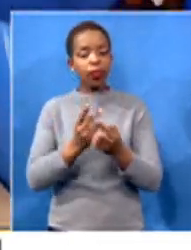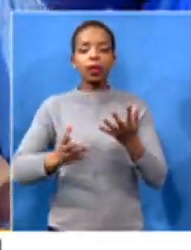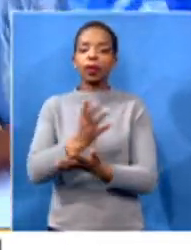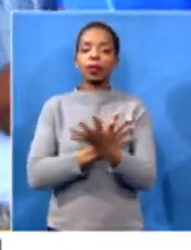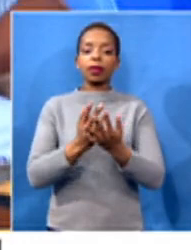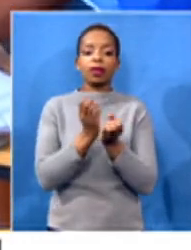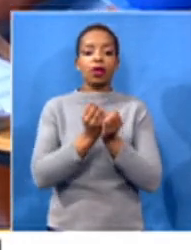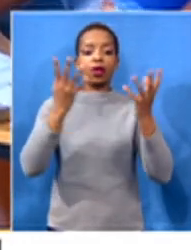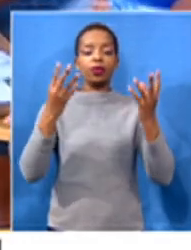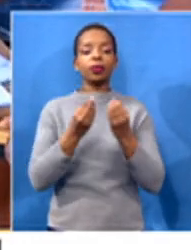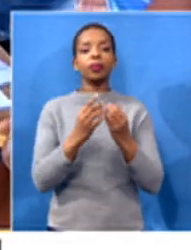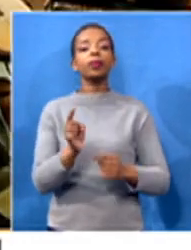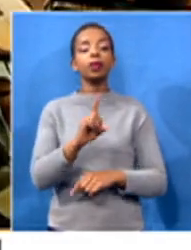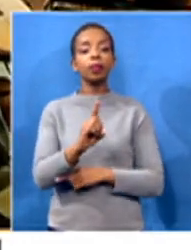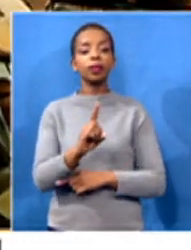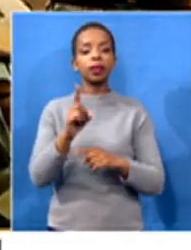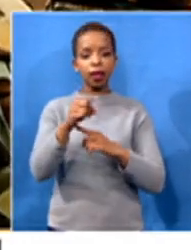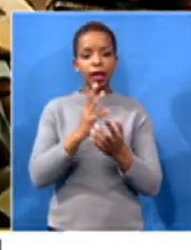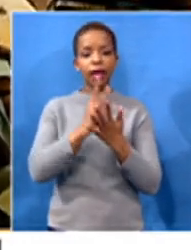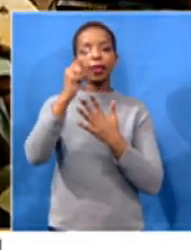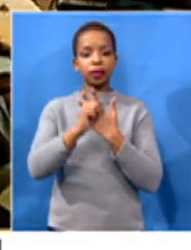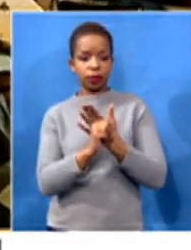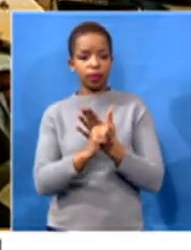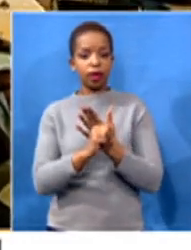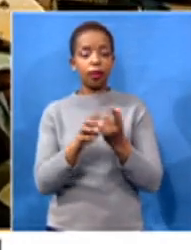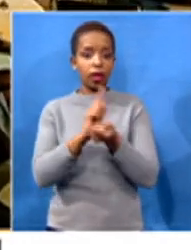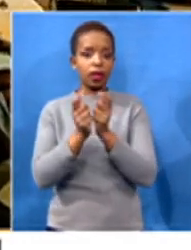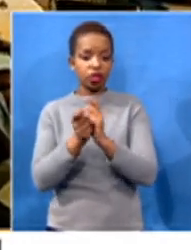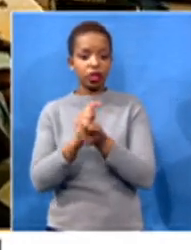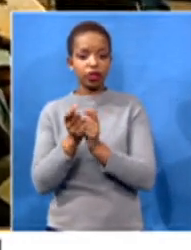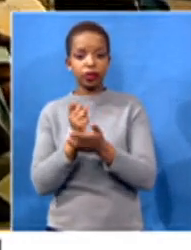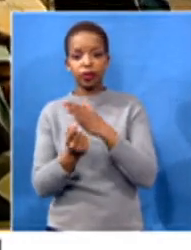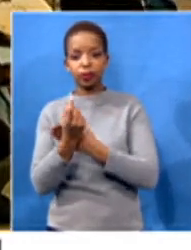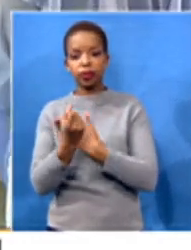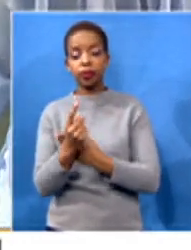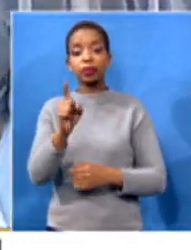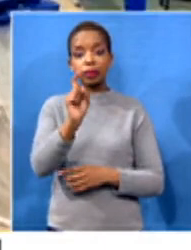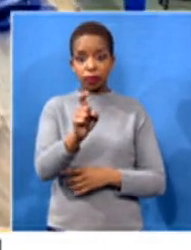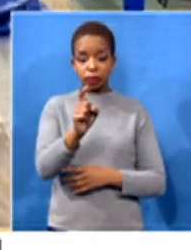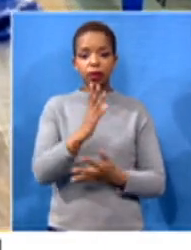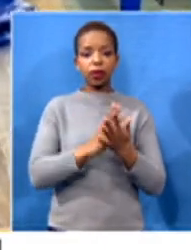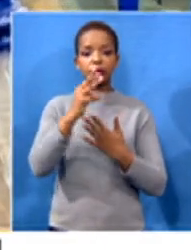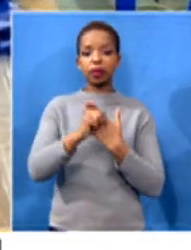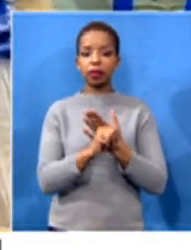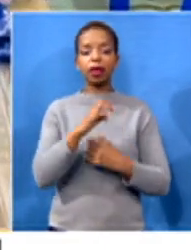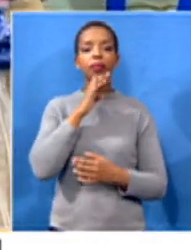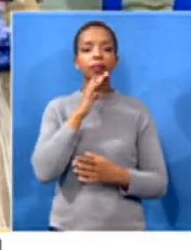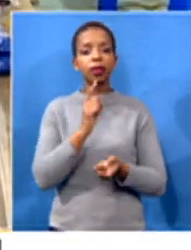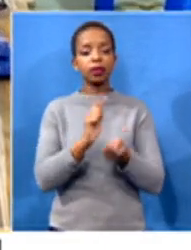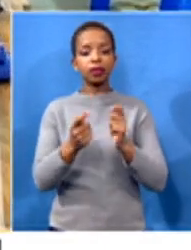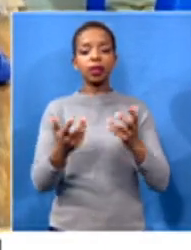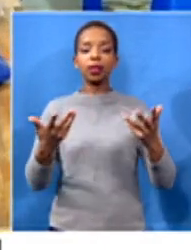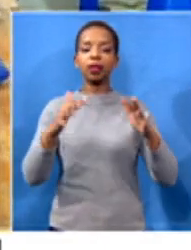made substantial changes in terms of curriculum, but the curriculum is not assisting the majority of the people. A